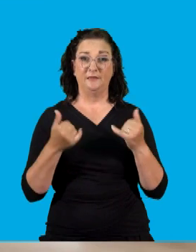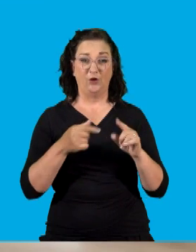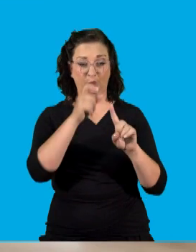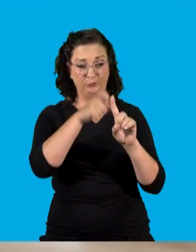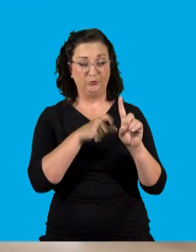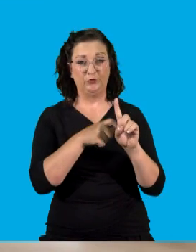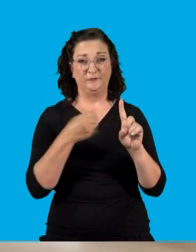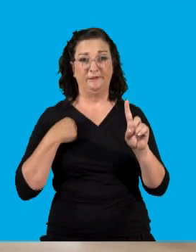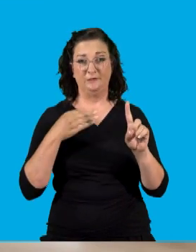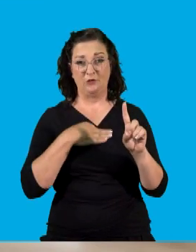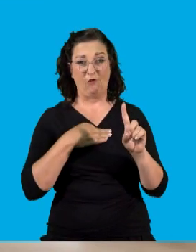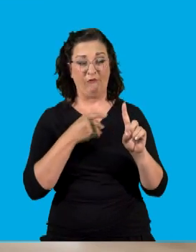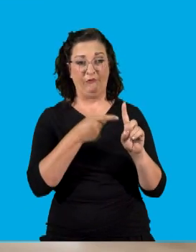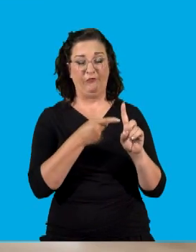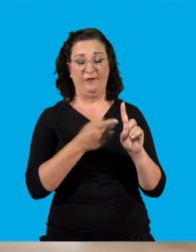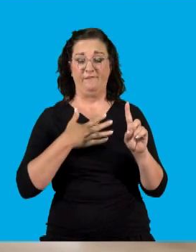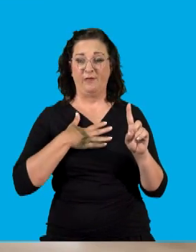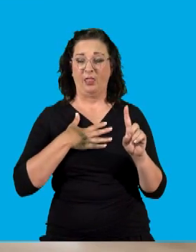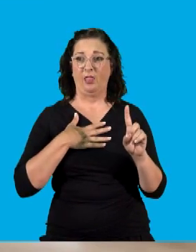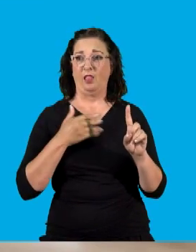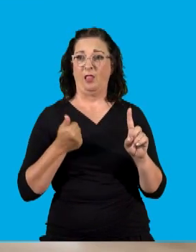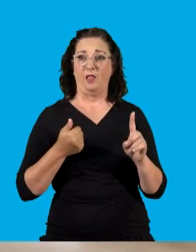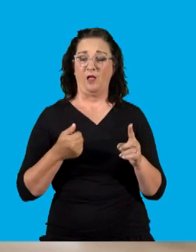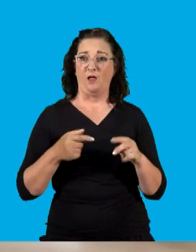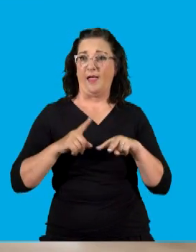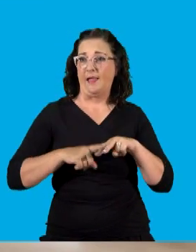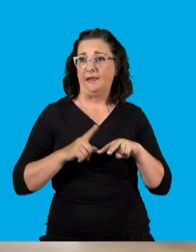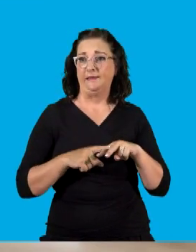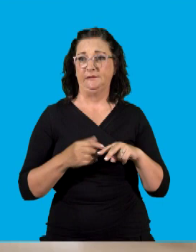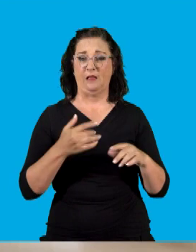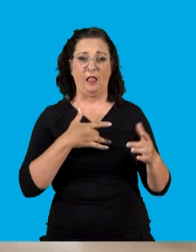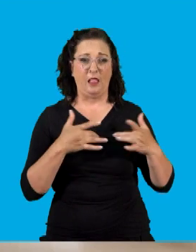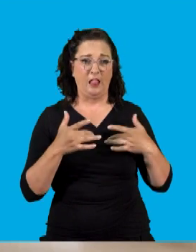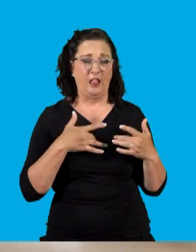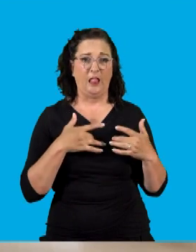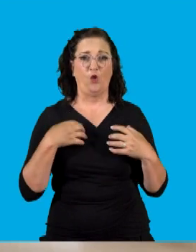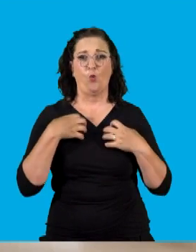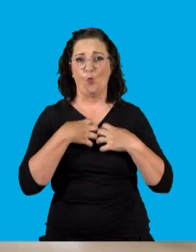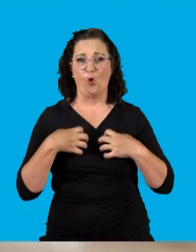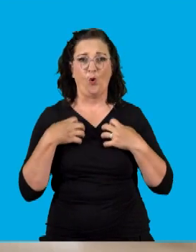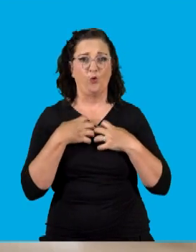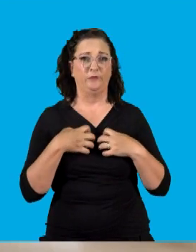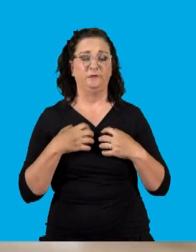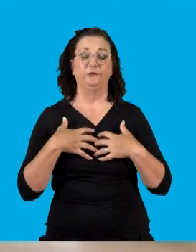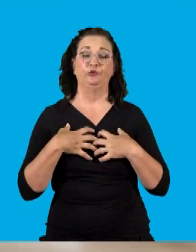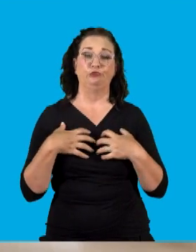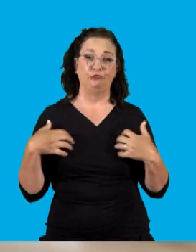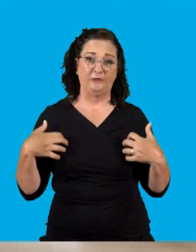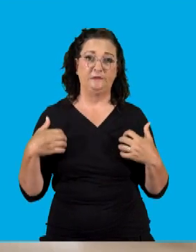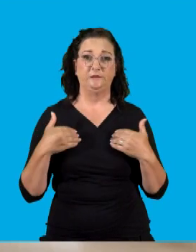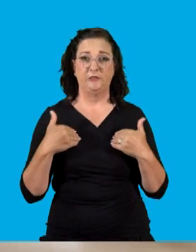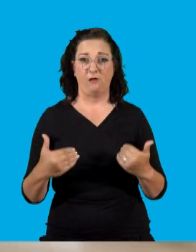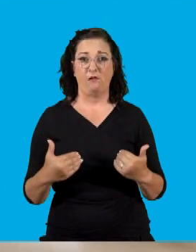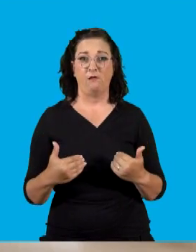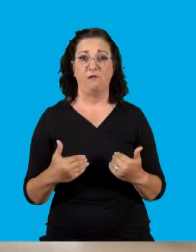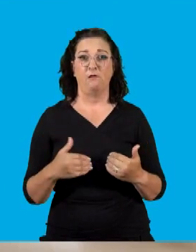particular employee is going to do what? Is going to constantly worry about the disease, and while worrying, this worry might cause stress, and this